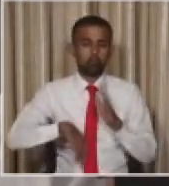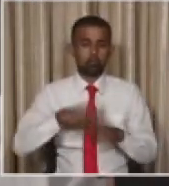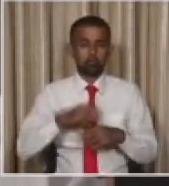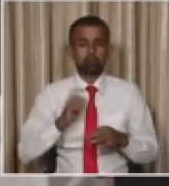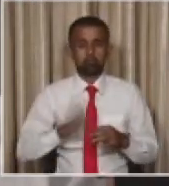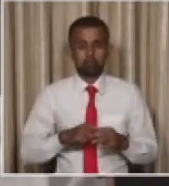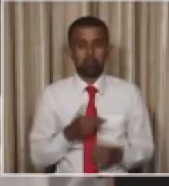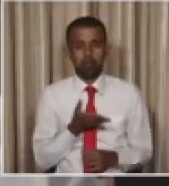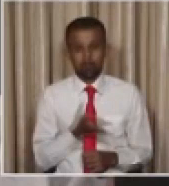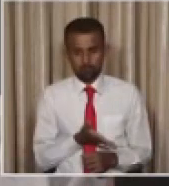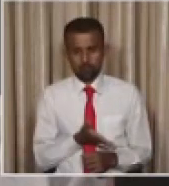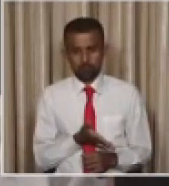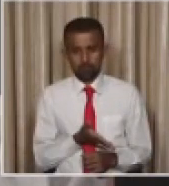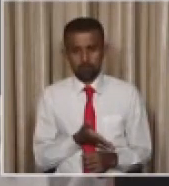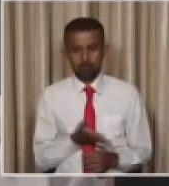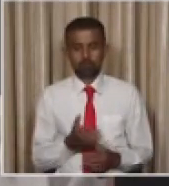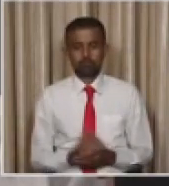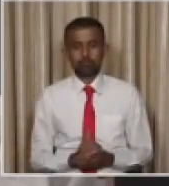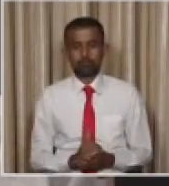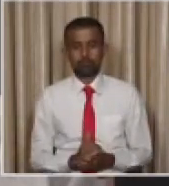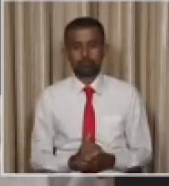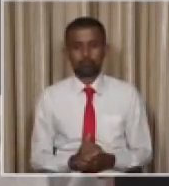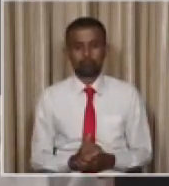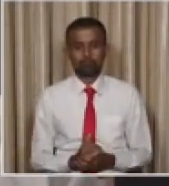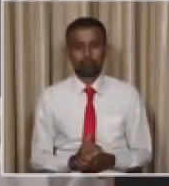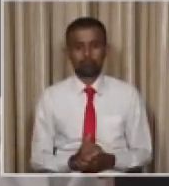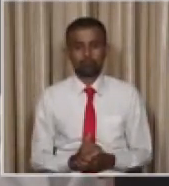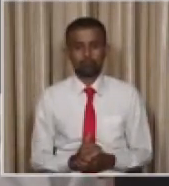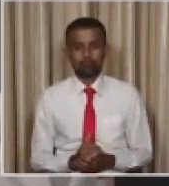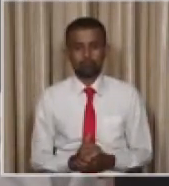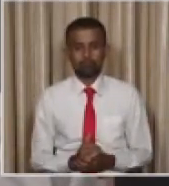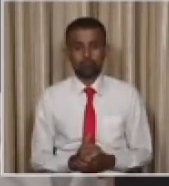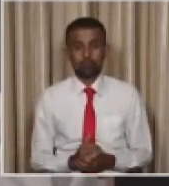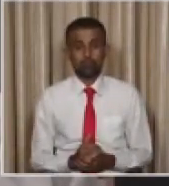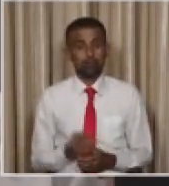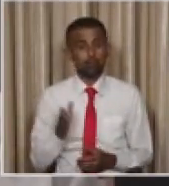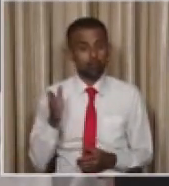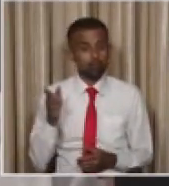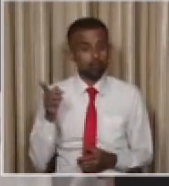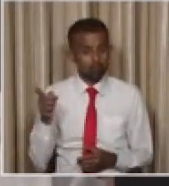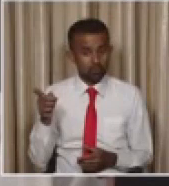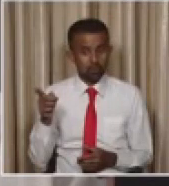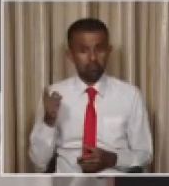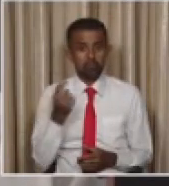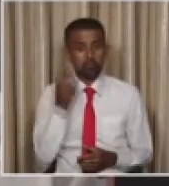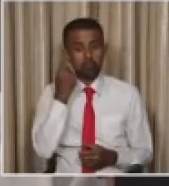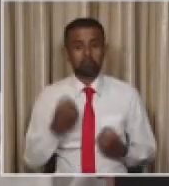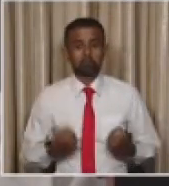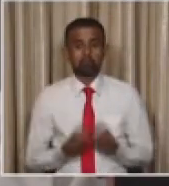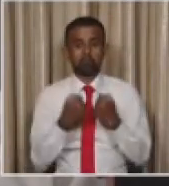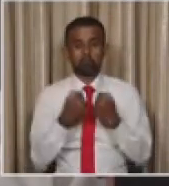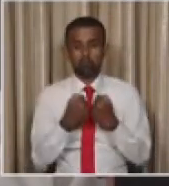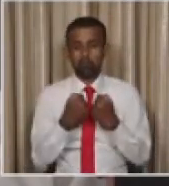go and make any rulings on this then they are contravening and coming into our area secondly there is